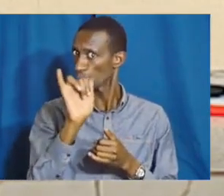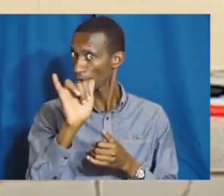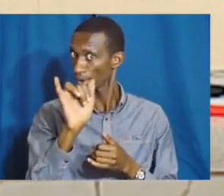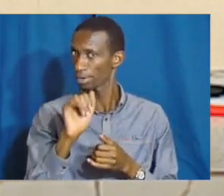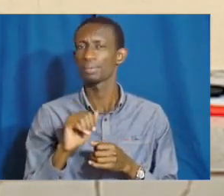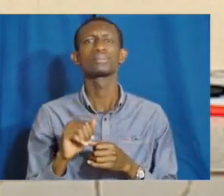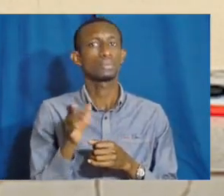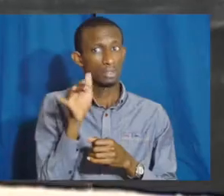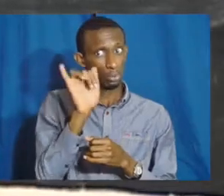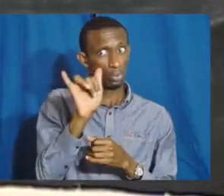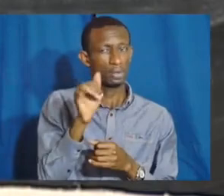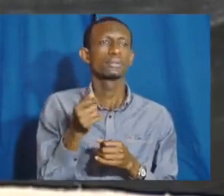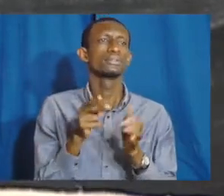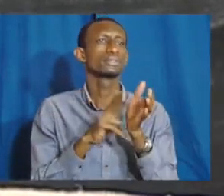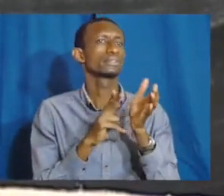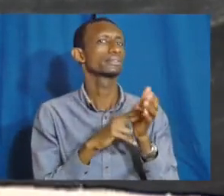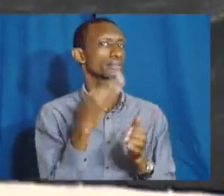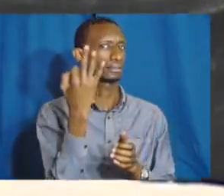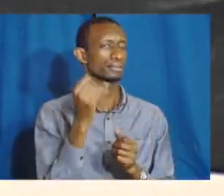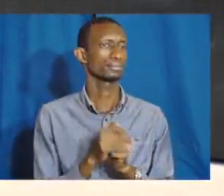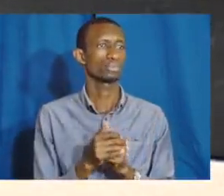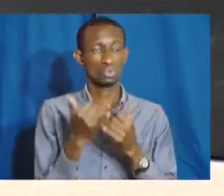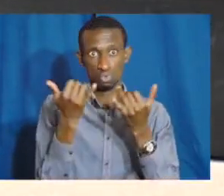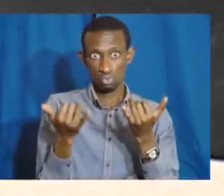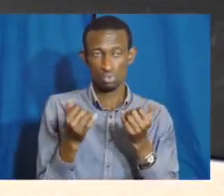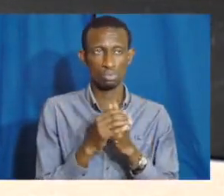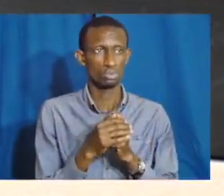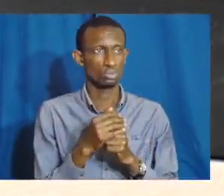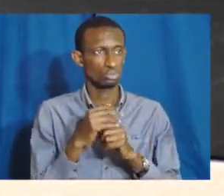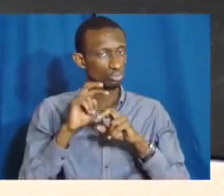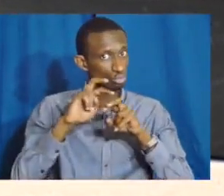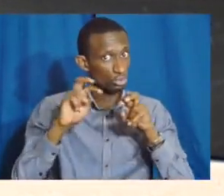of course, equals 3. So we are going to find together